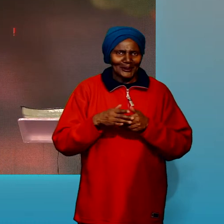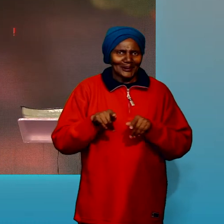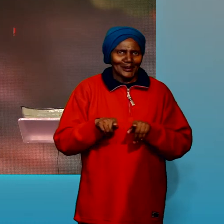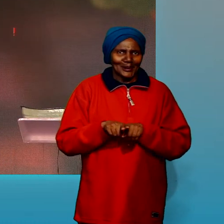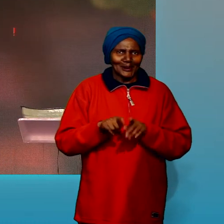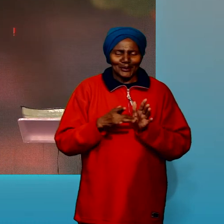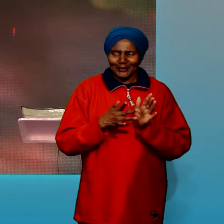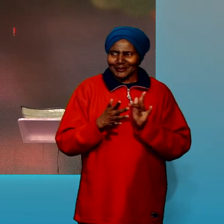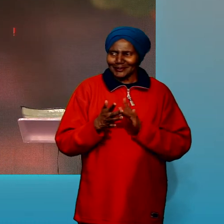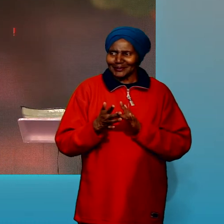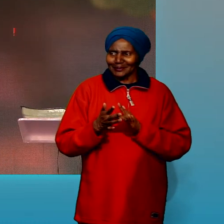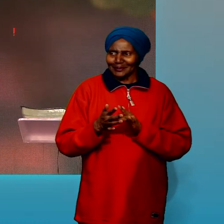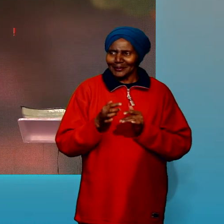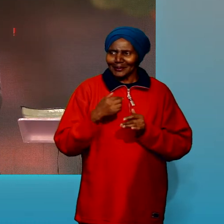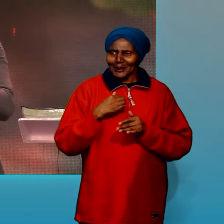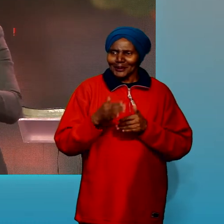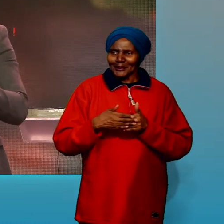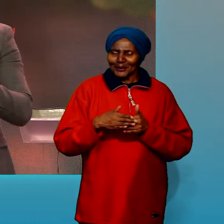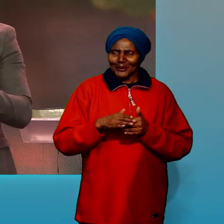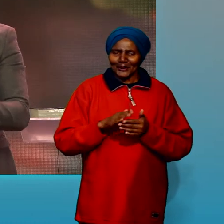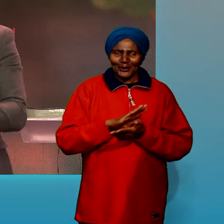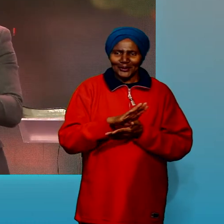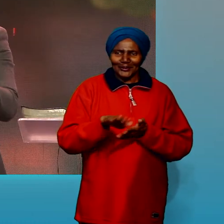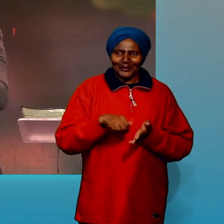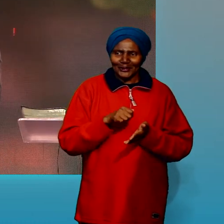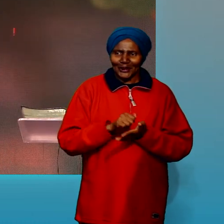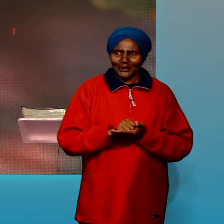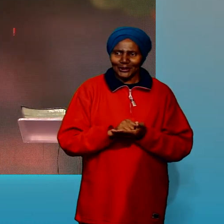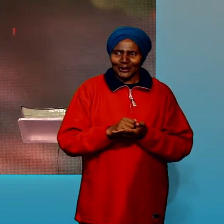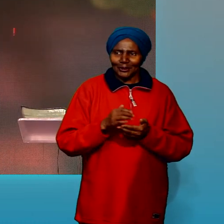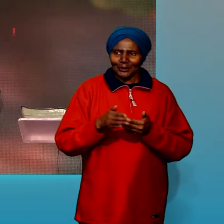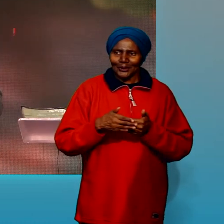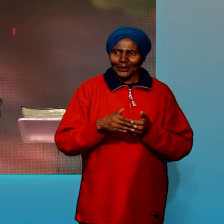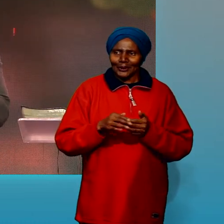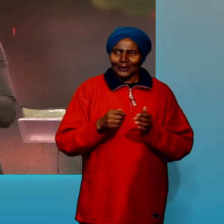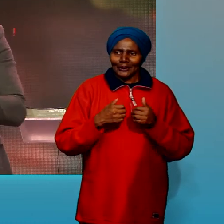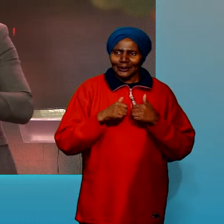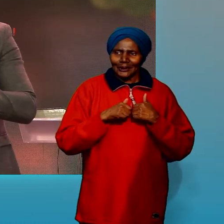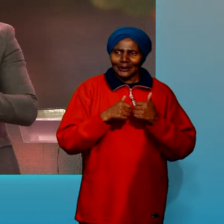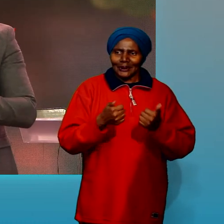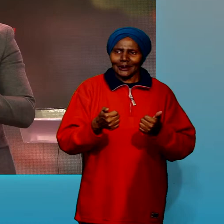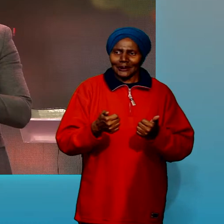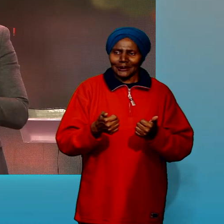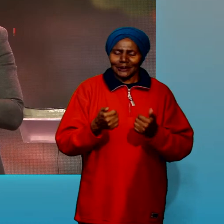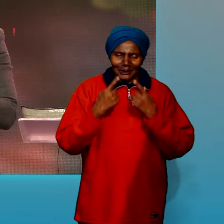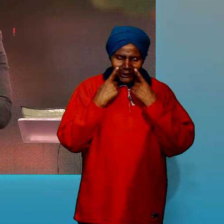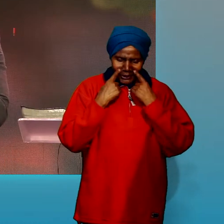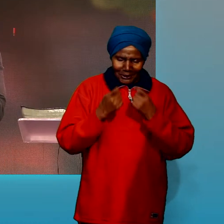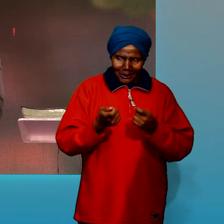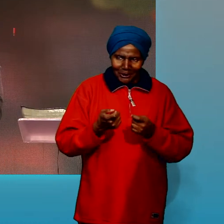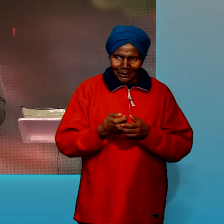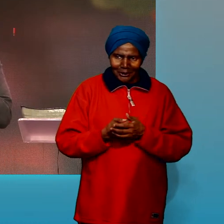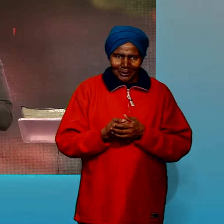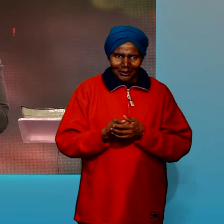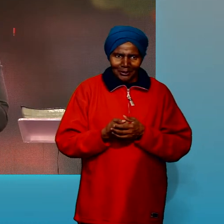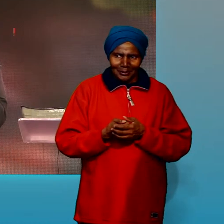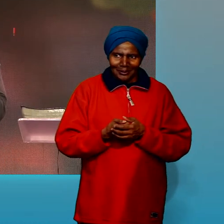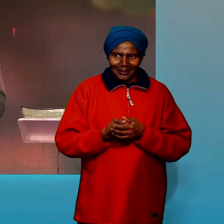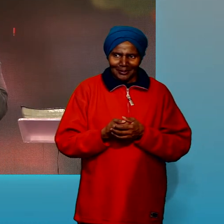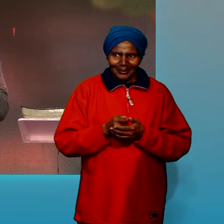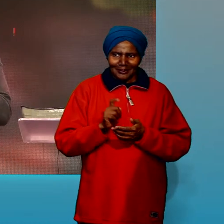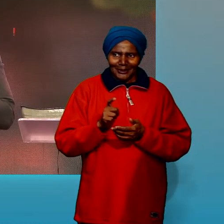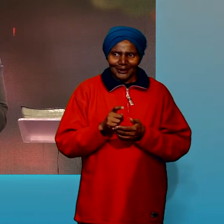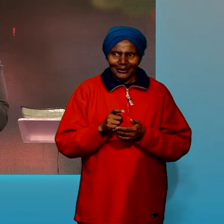more righteous. I can be more godly. I can be more kind. I can be more caring. Whatever it is that you feel and sense that